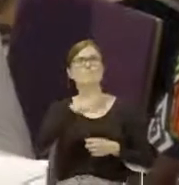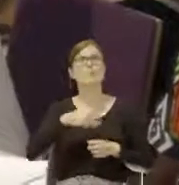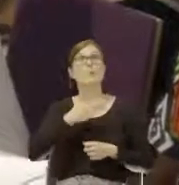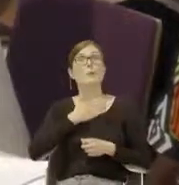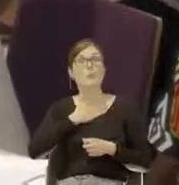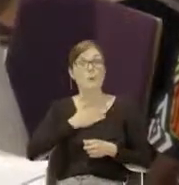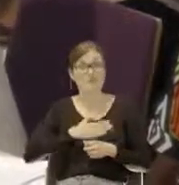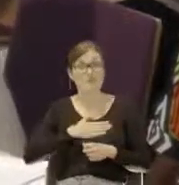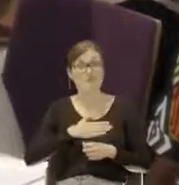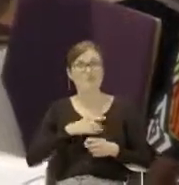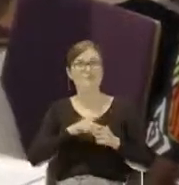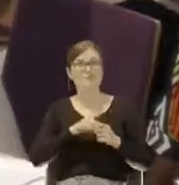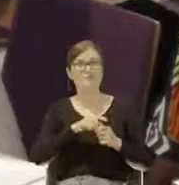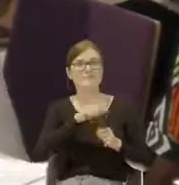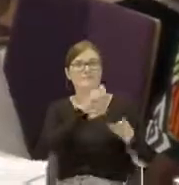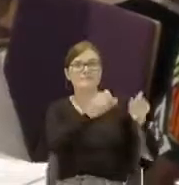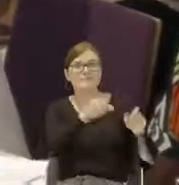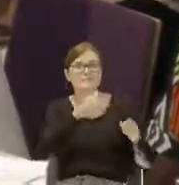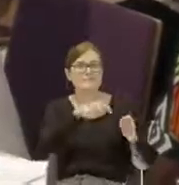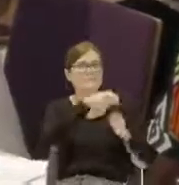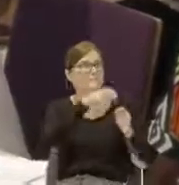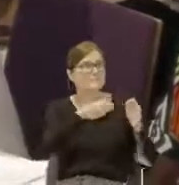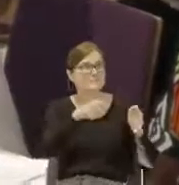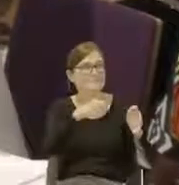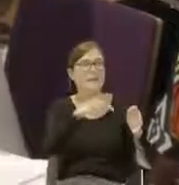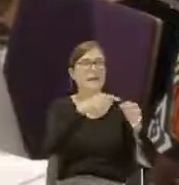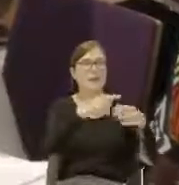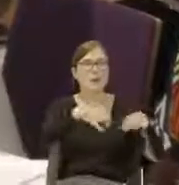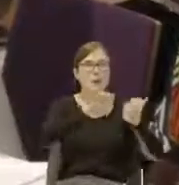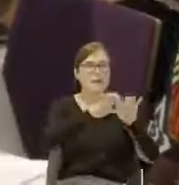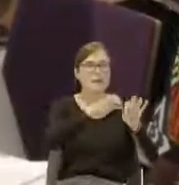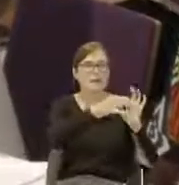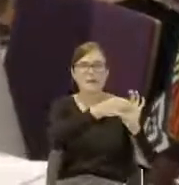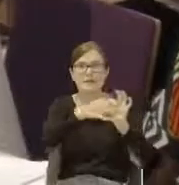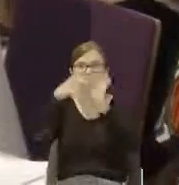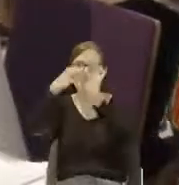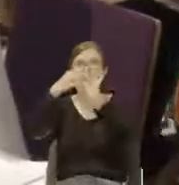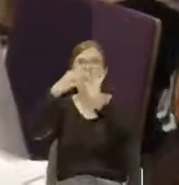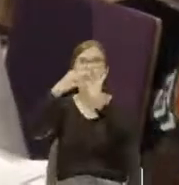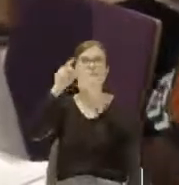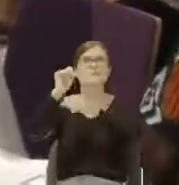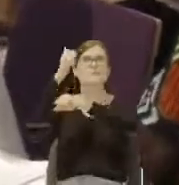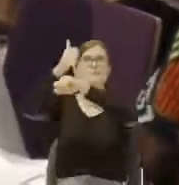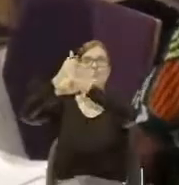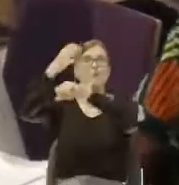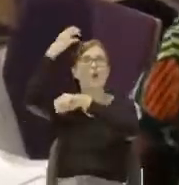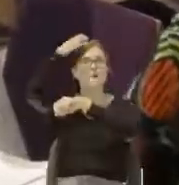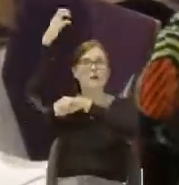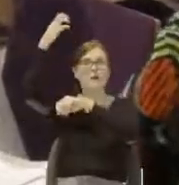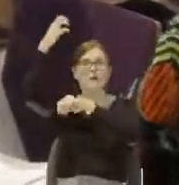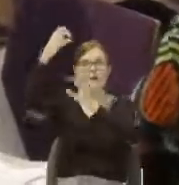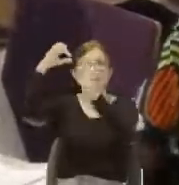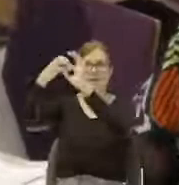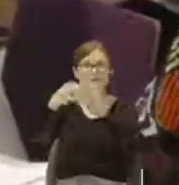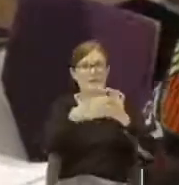enterprises of Public Service International. Our partnership has been long, and we have worked a